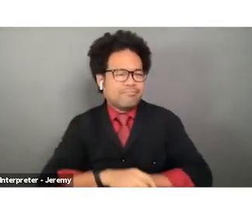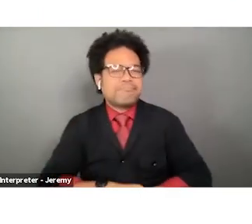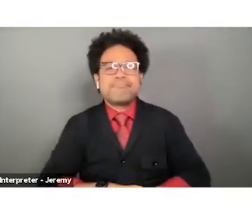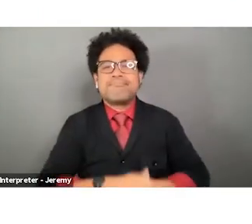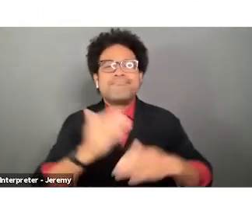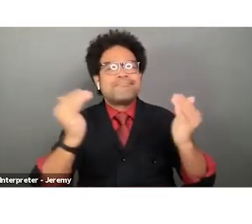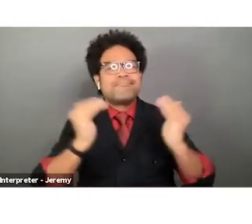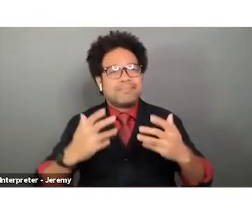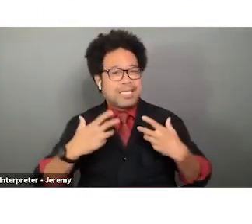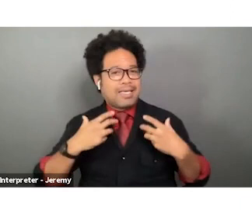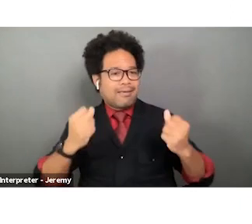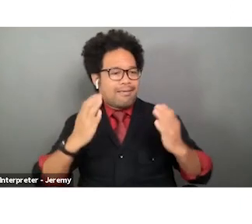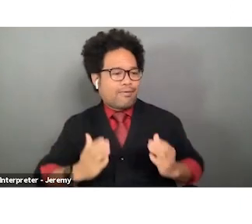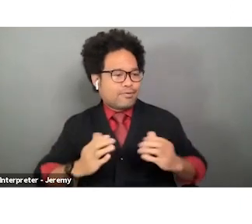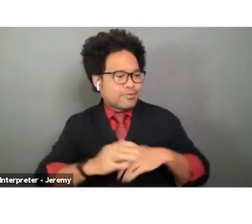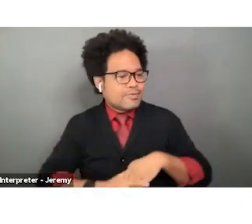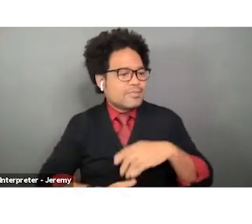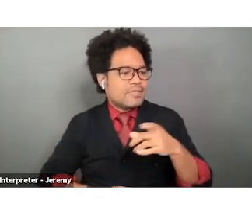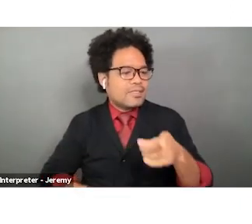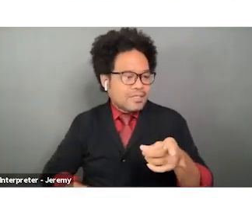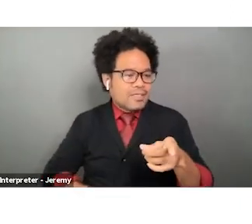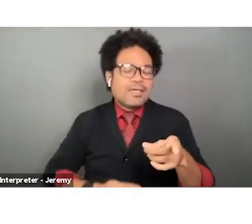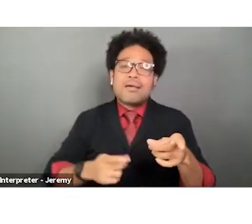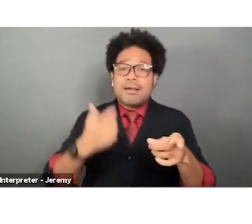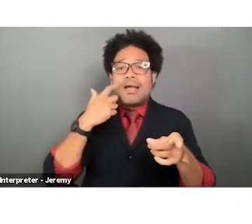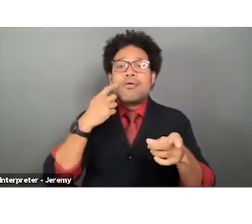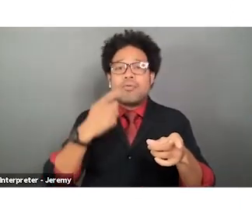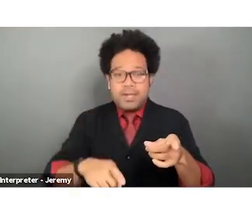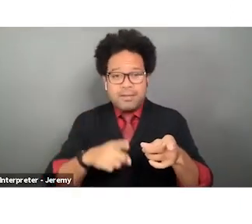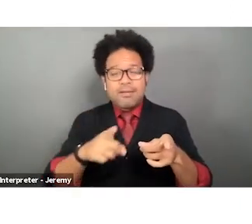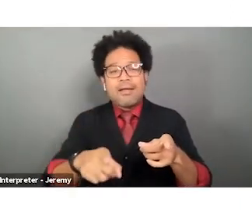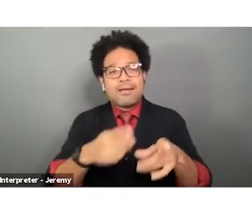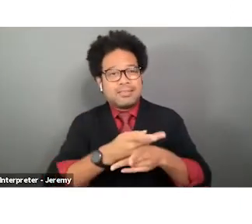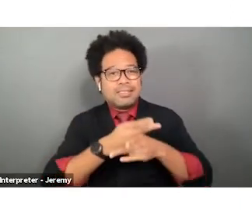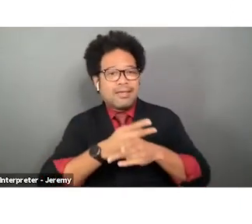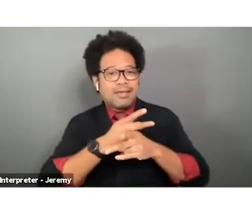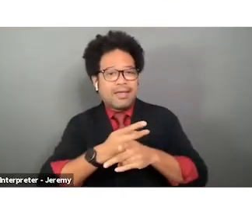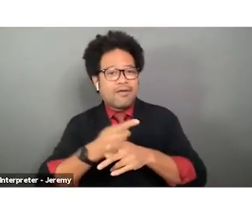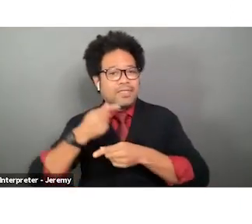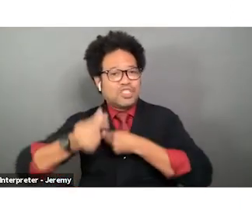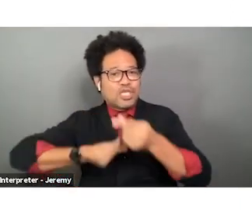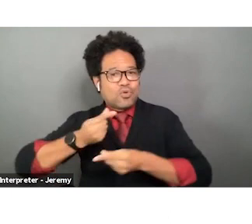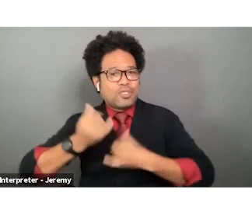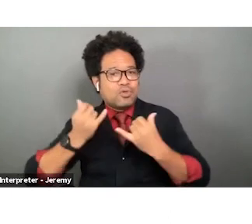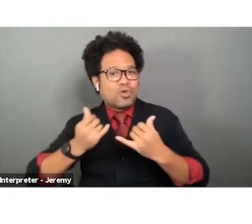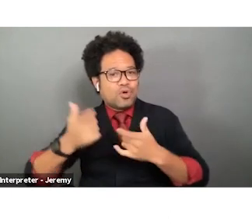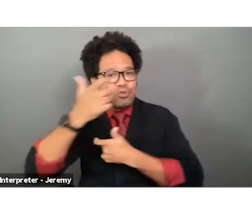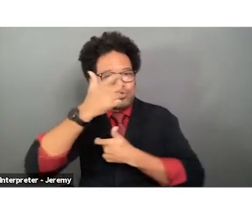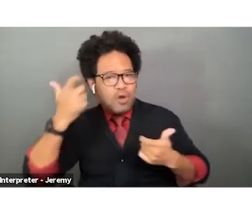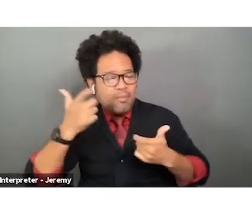Let's talk about the healers. I recognize and tend to the generational and current traumas caused by oppressive